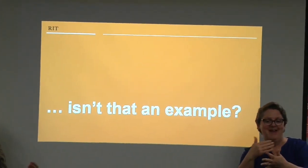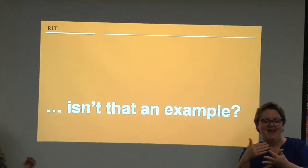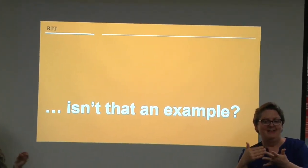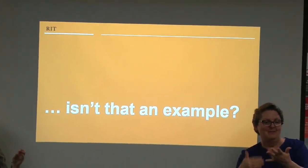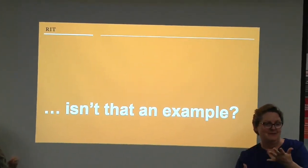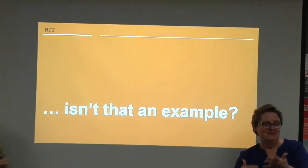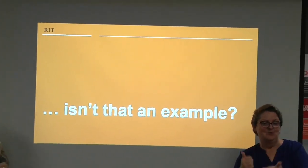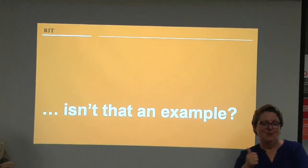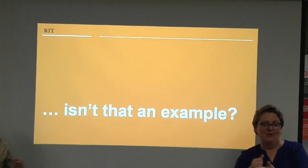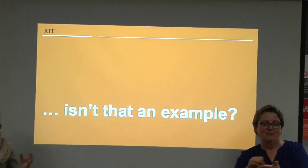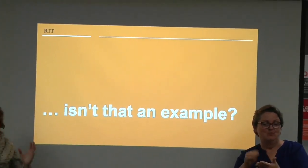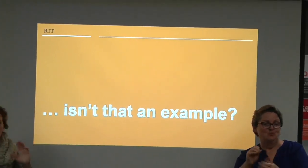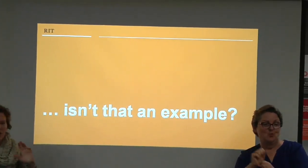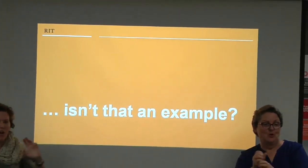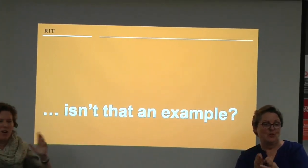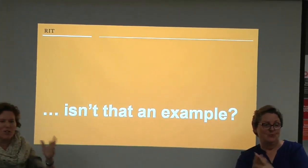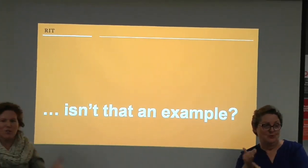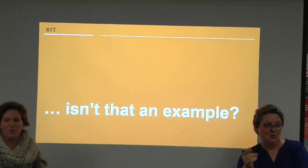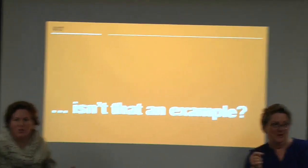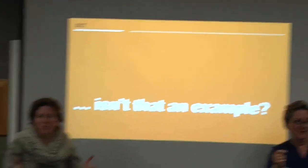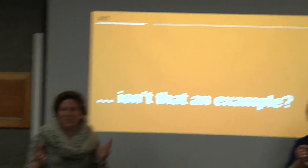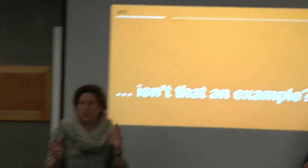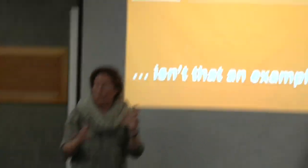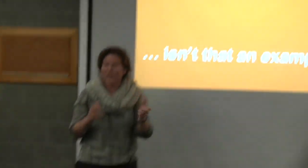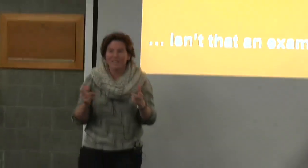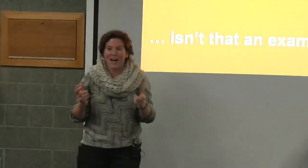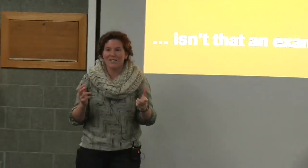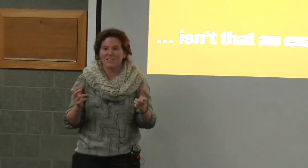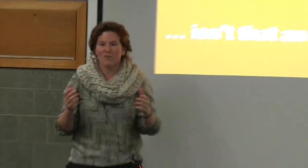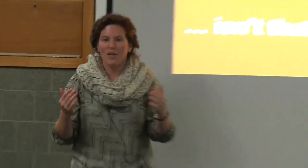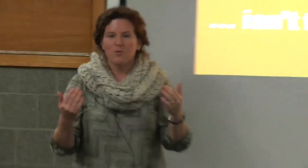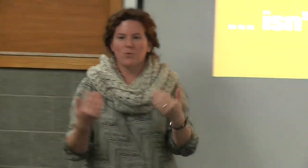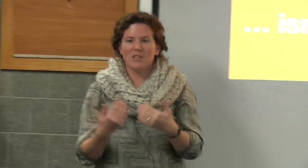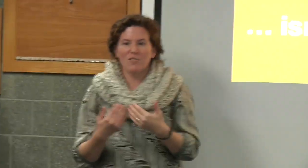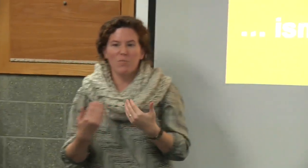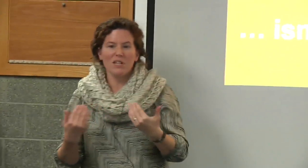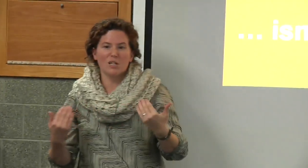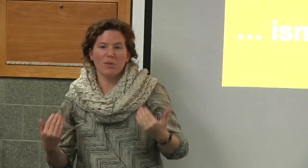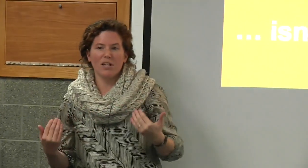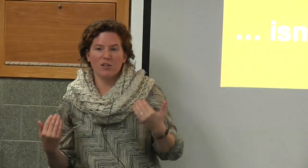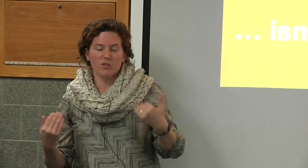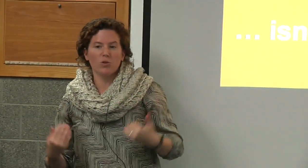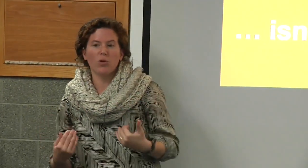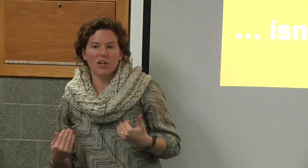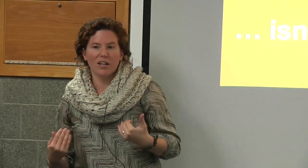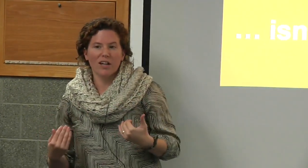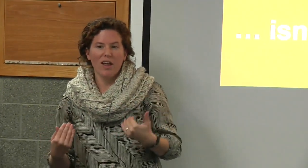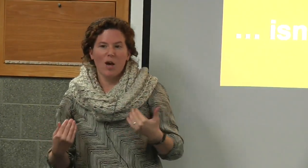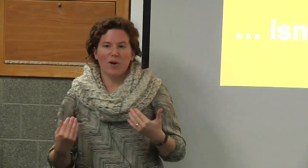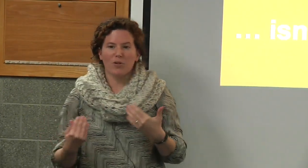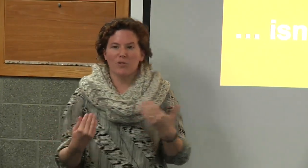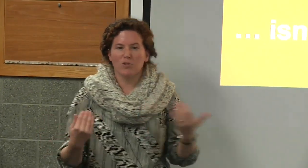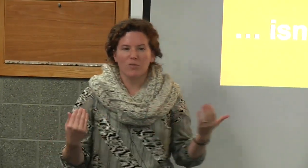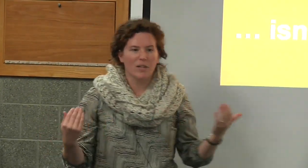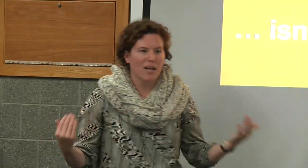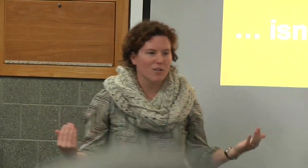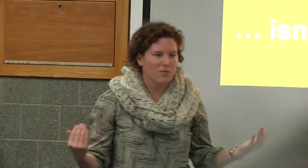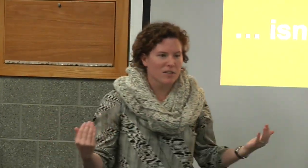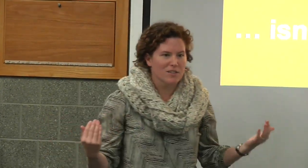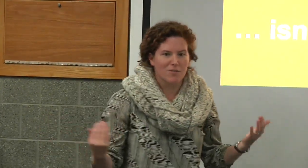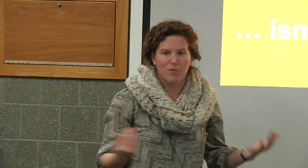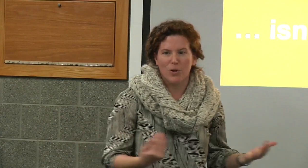do that? So you basically turn it on to the students. That's why it's active. So instead of me explaining a story about